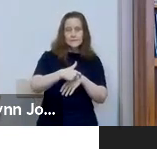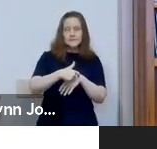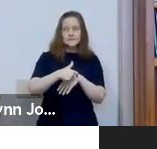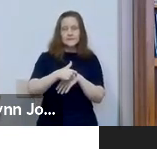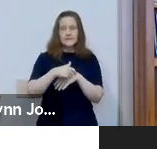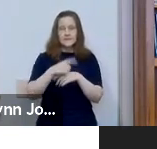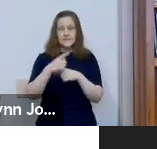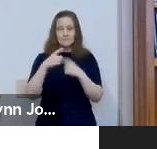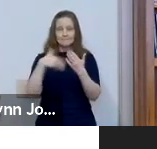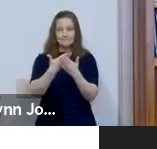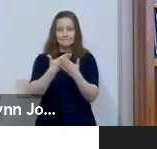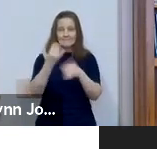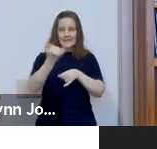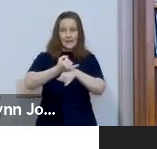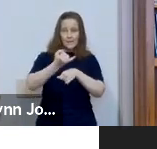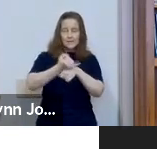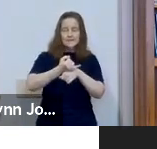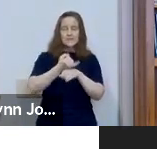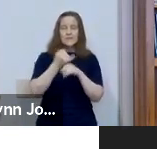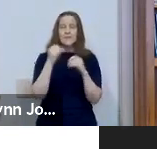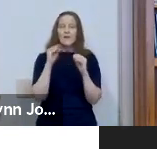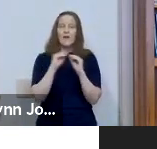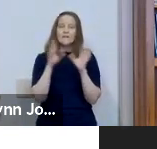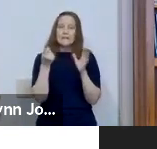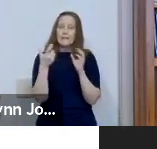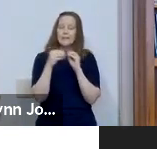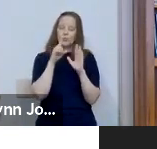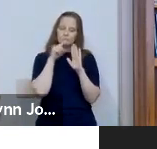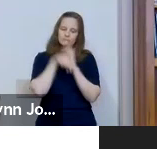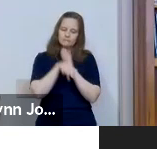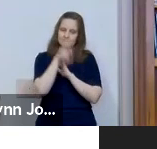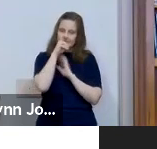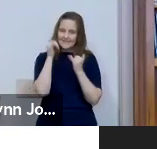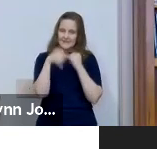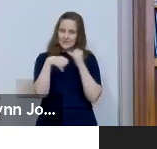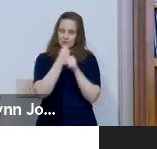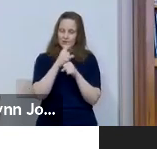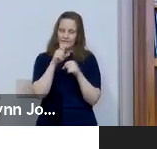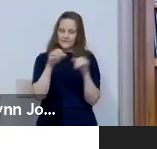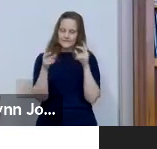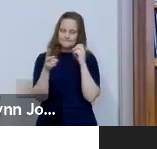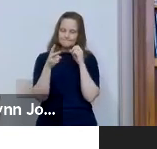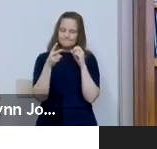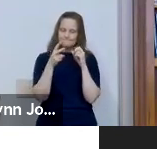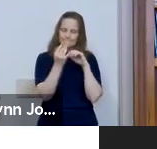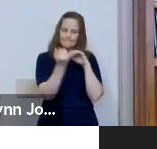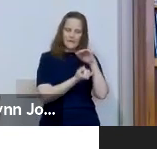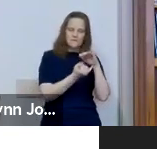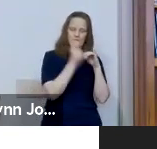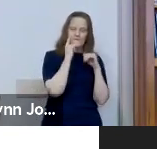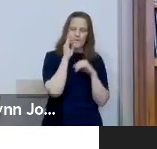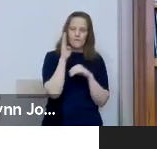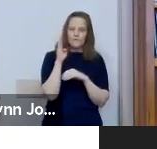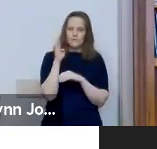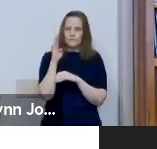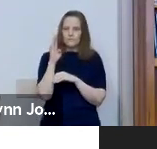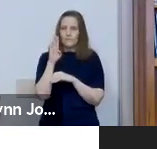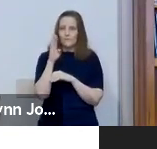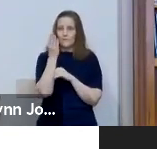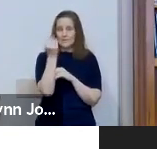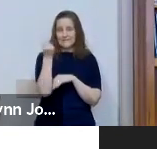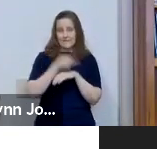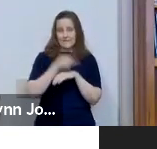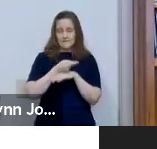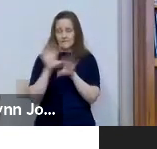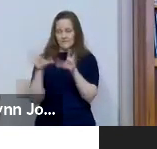come to campus. Obviously, it's a little more stringent this year in that they need to quarantine for 14 days, anybody outside the country coming in. So we